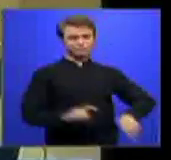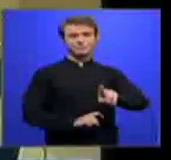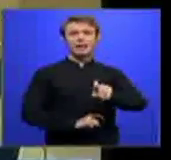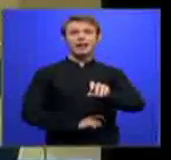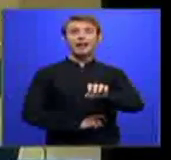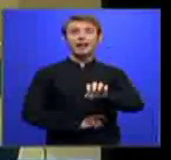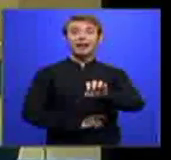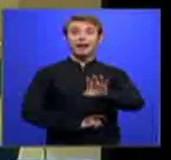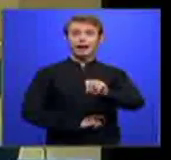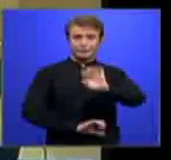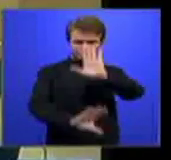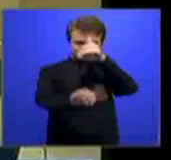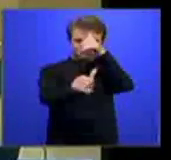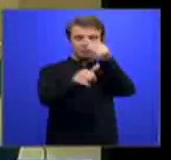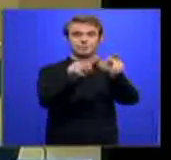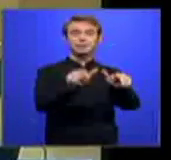During